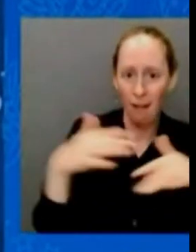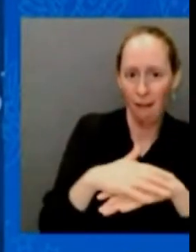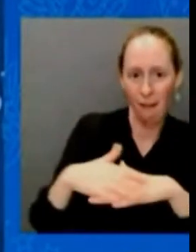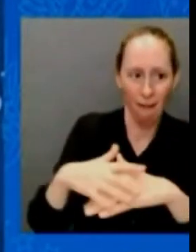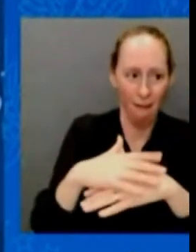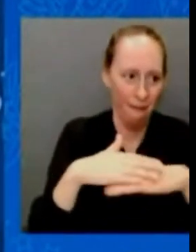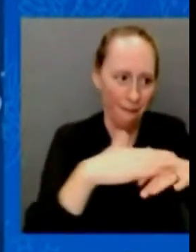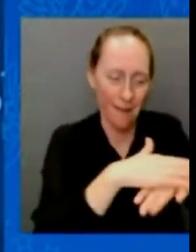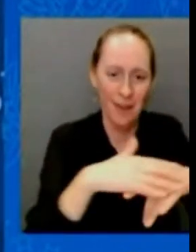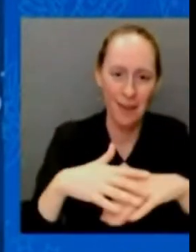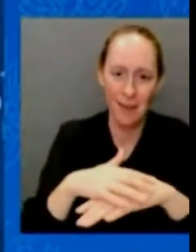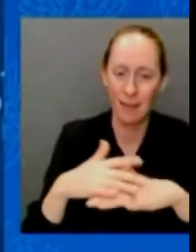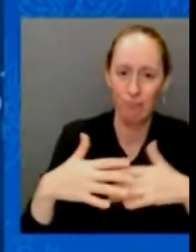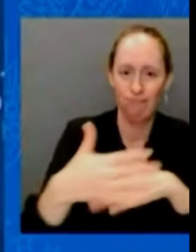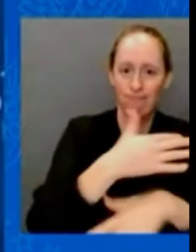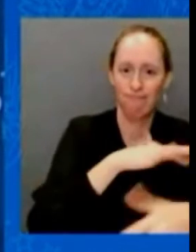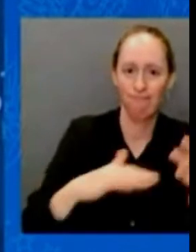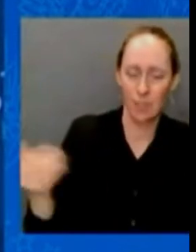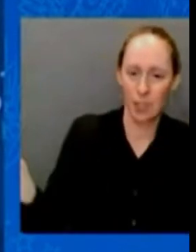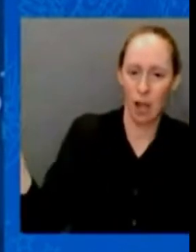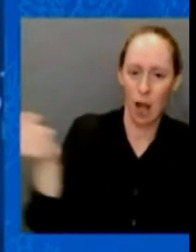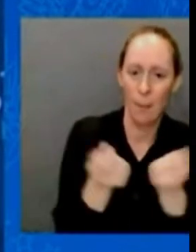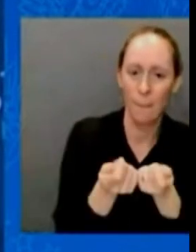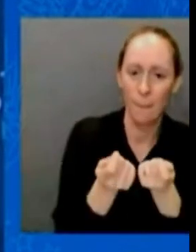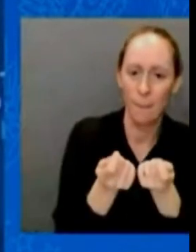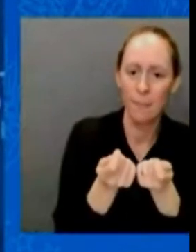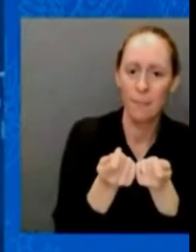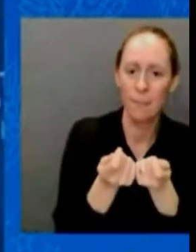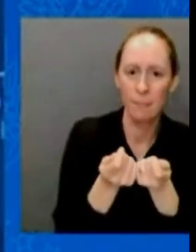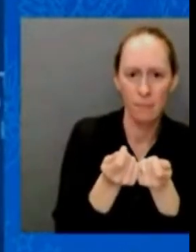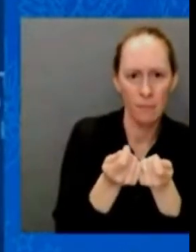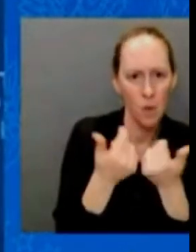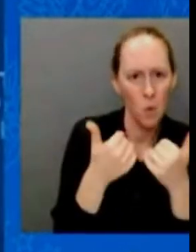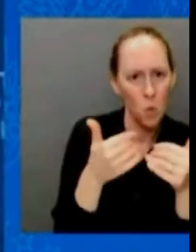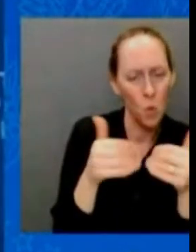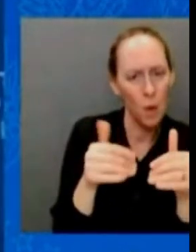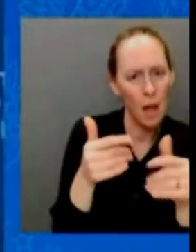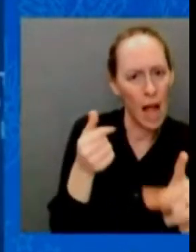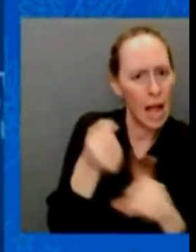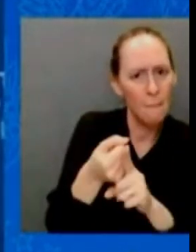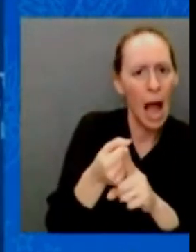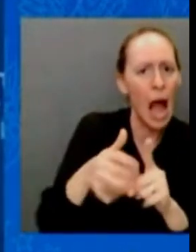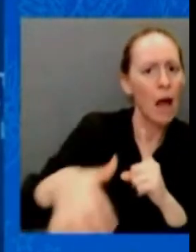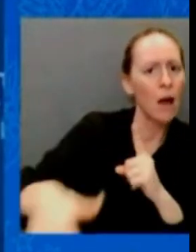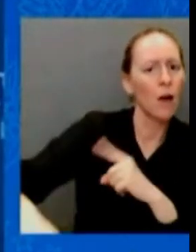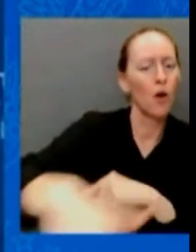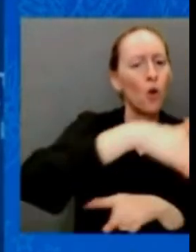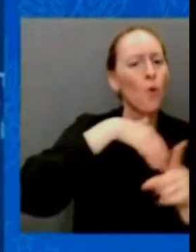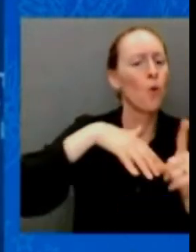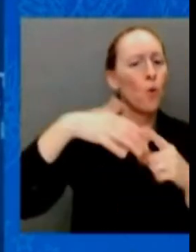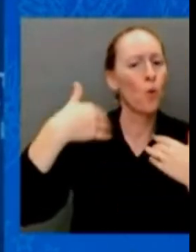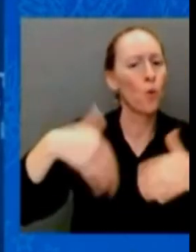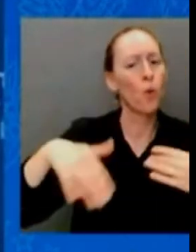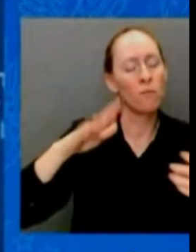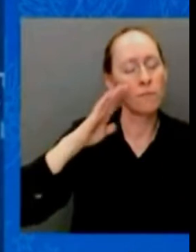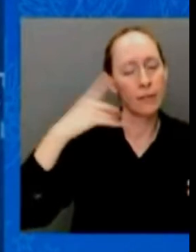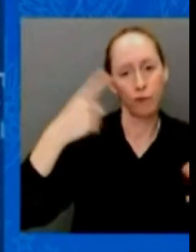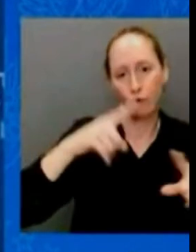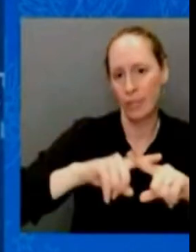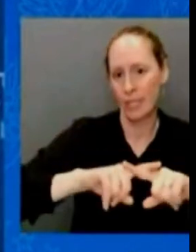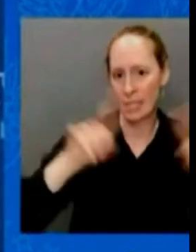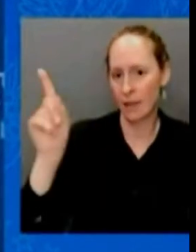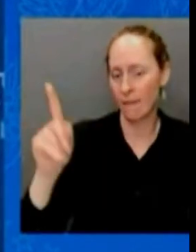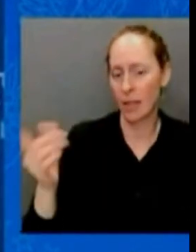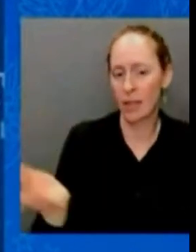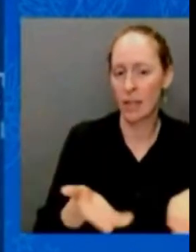Think about the spinoff. And so this is really a game changer for New York. It's a game changer for the country. And